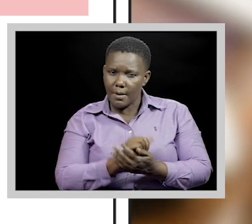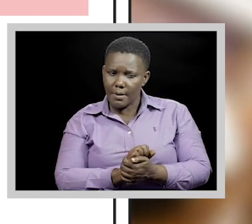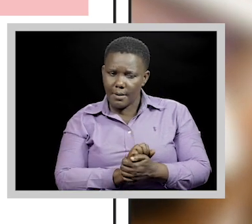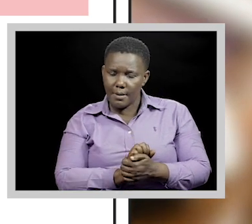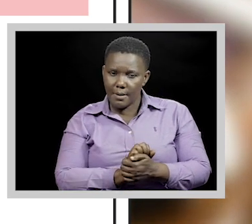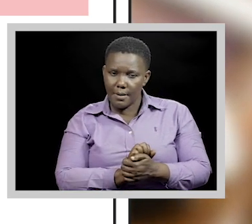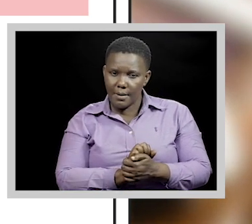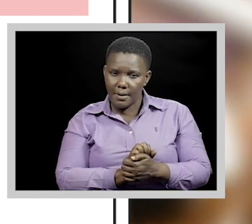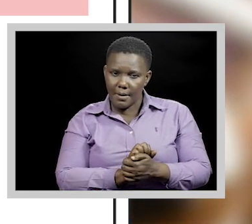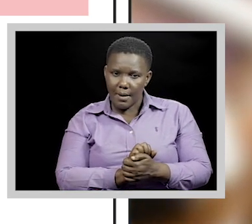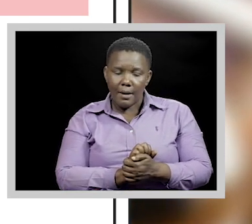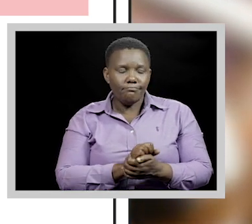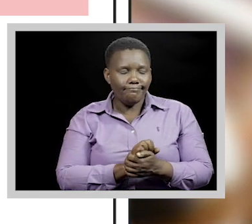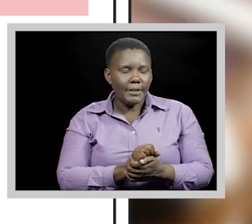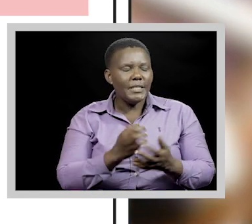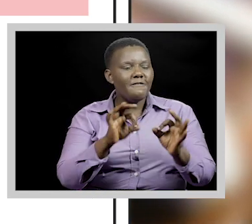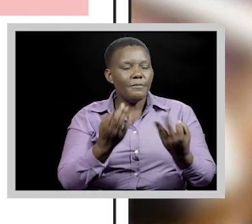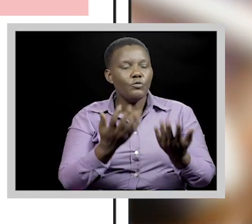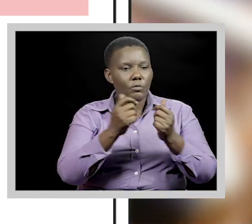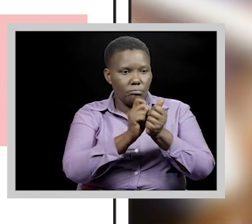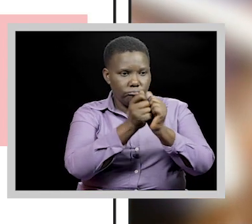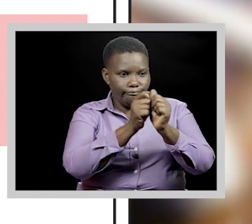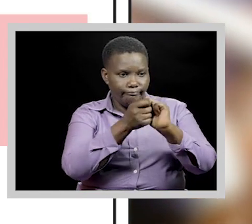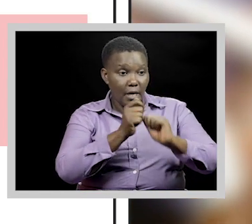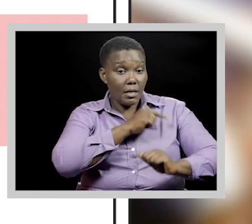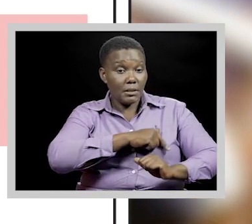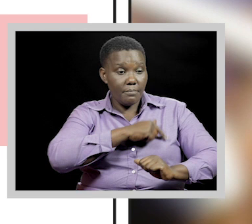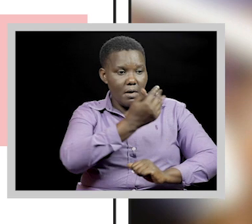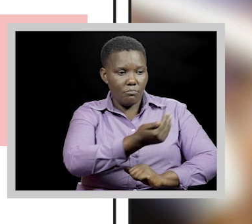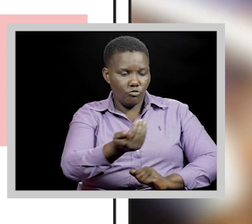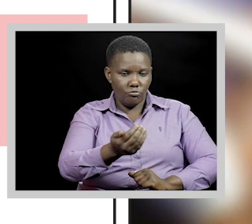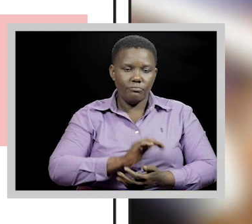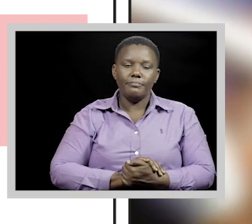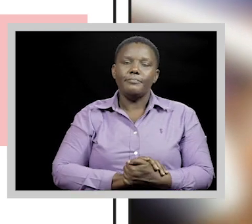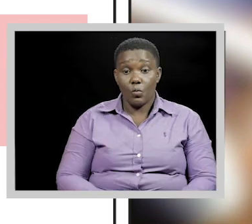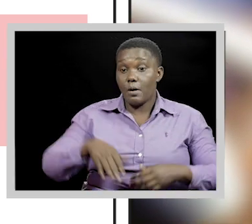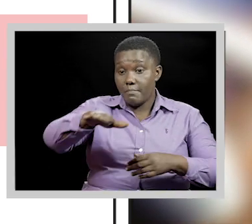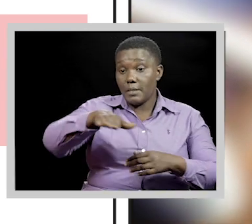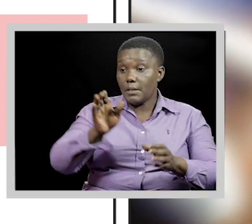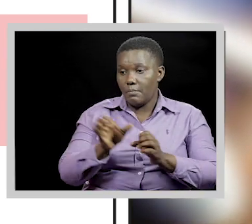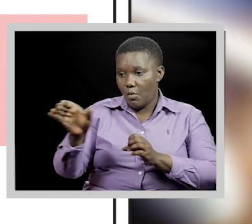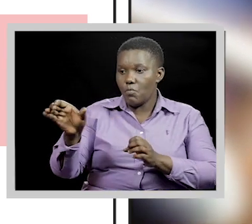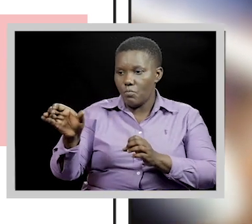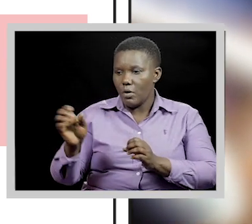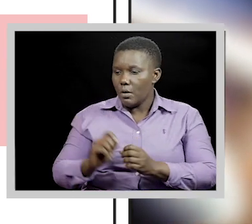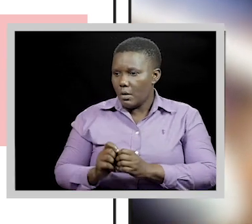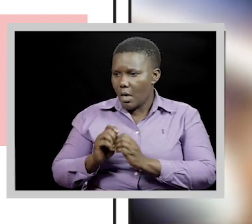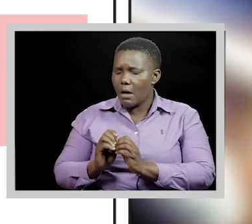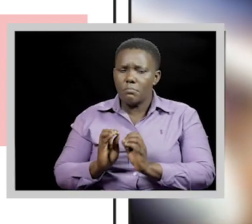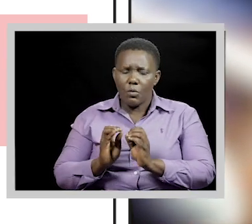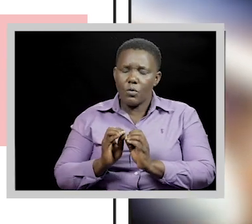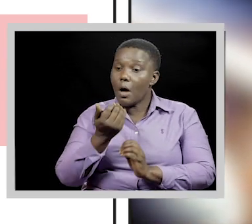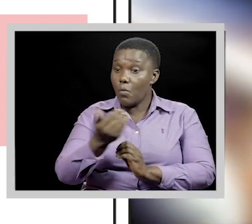have contributed to the child's offending behavior. The special circumstances of particular groups of